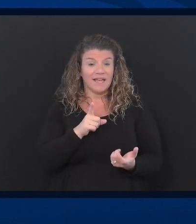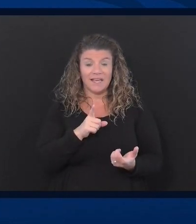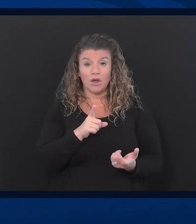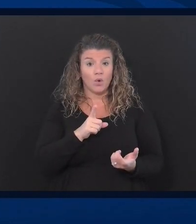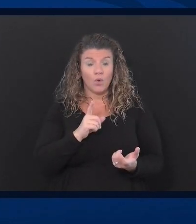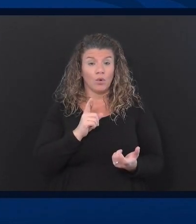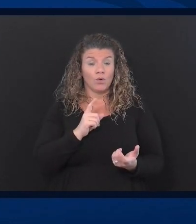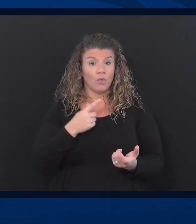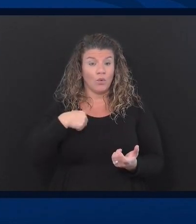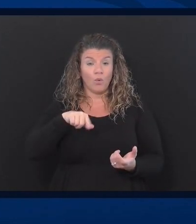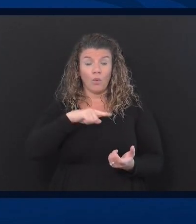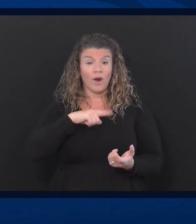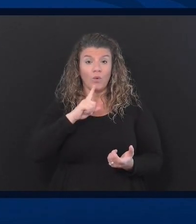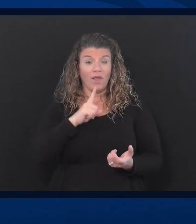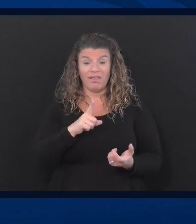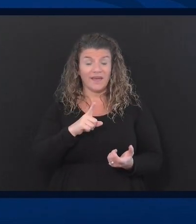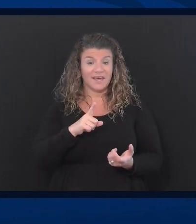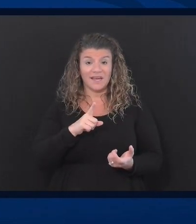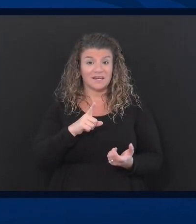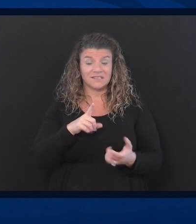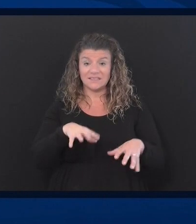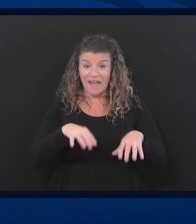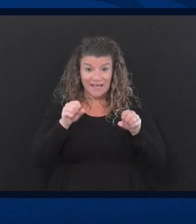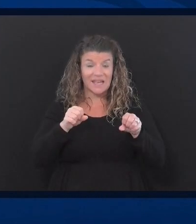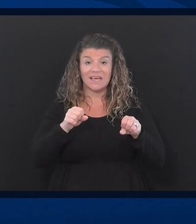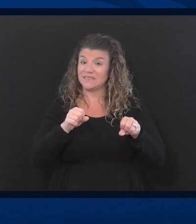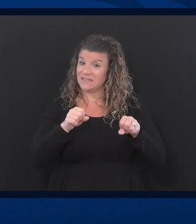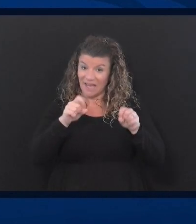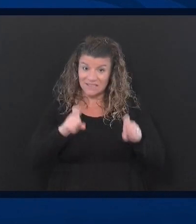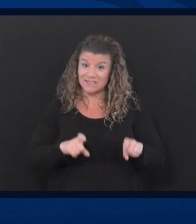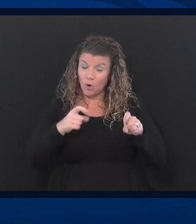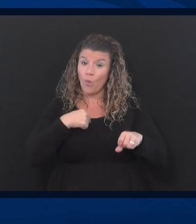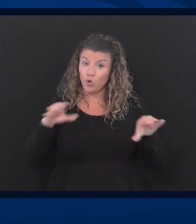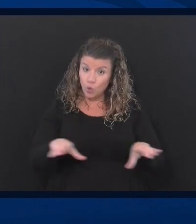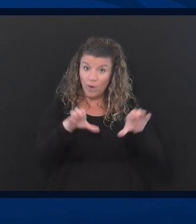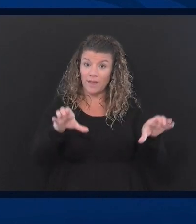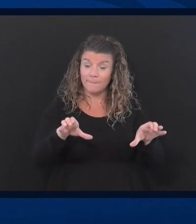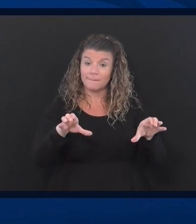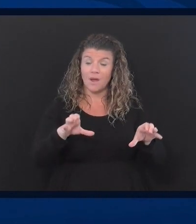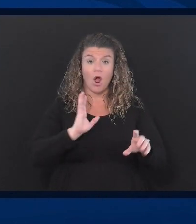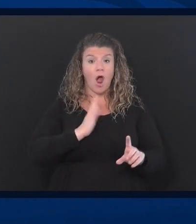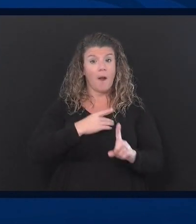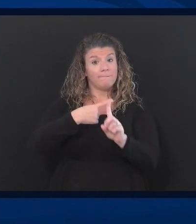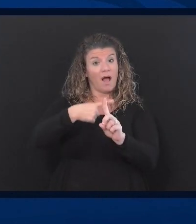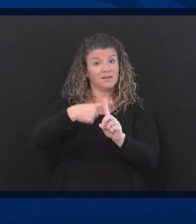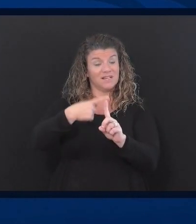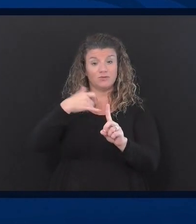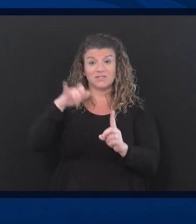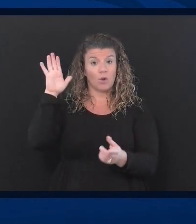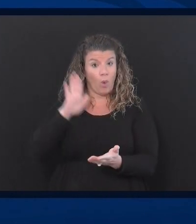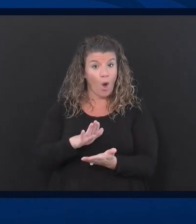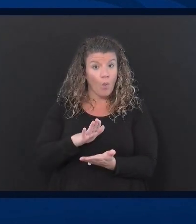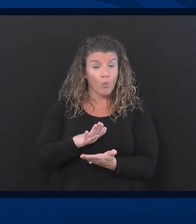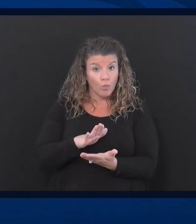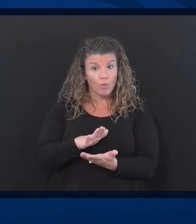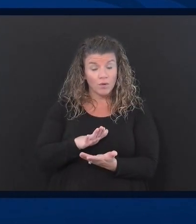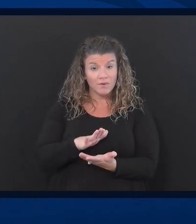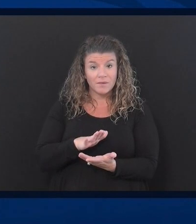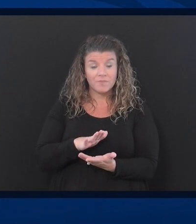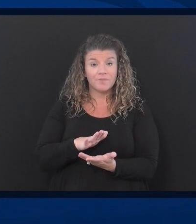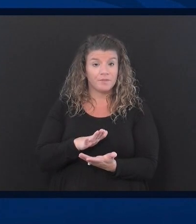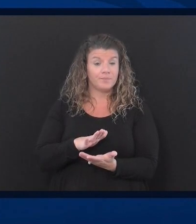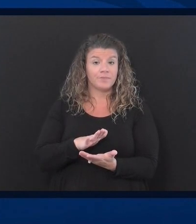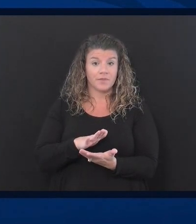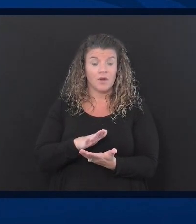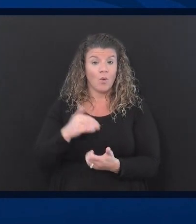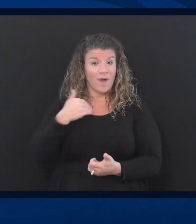is we're really taking a lot of tests. Our positives are still really low. You've